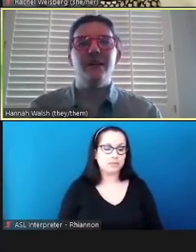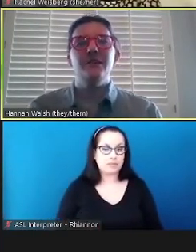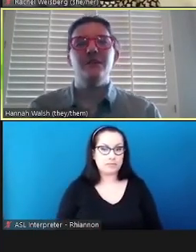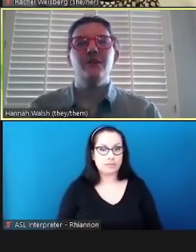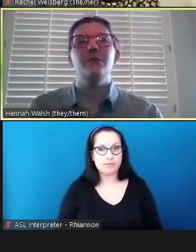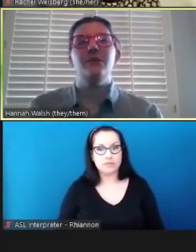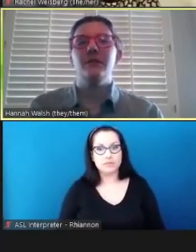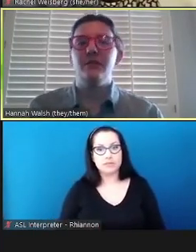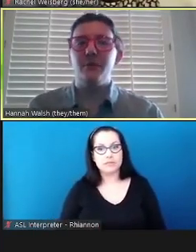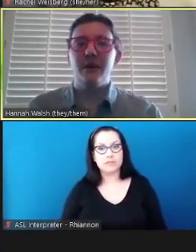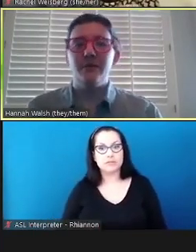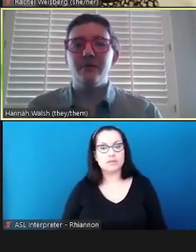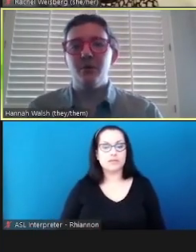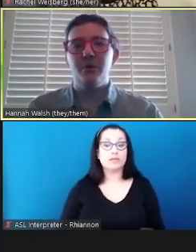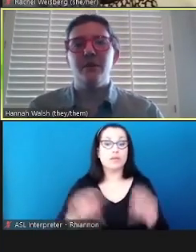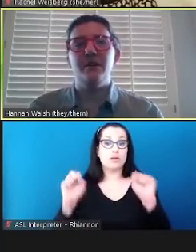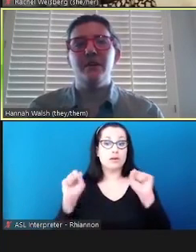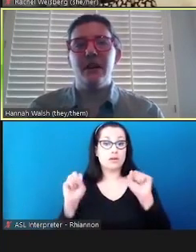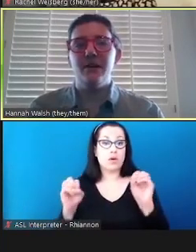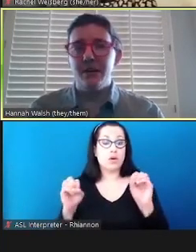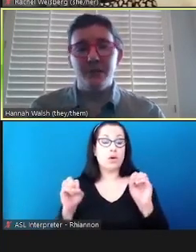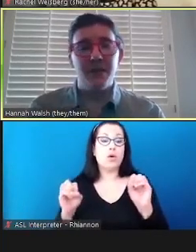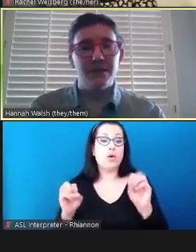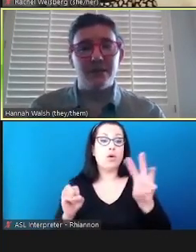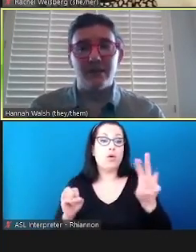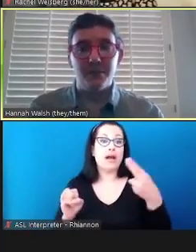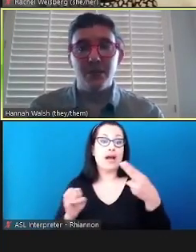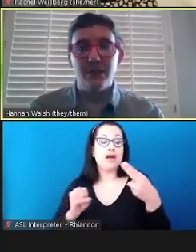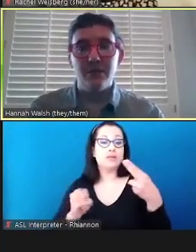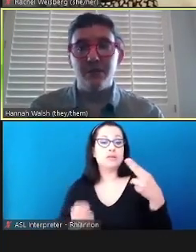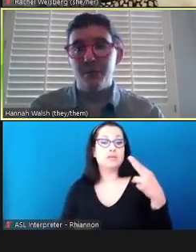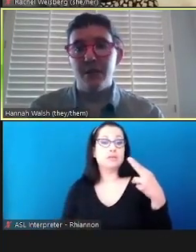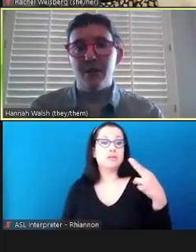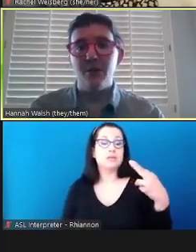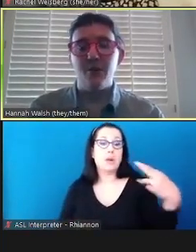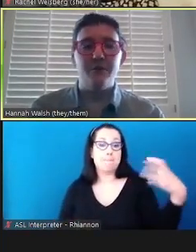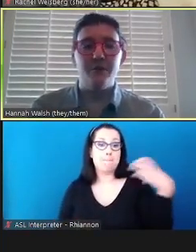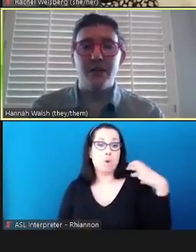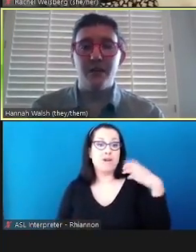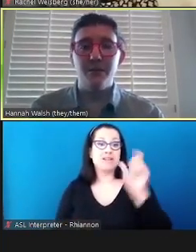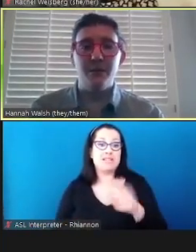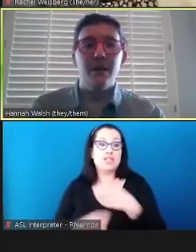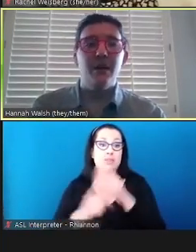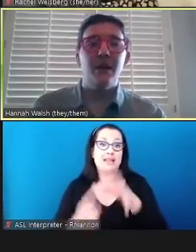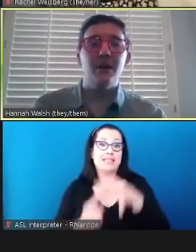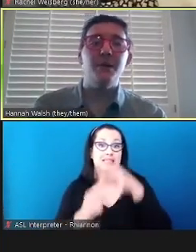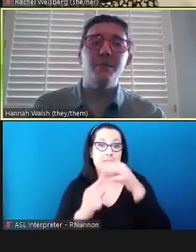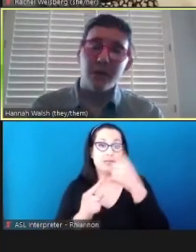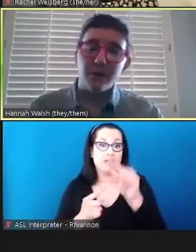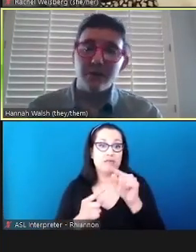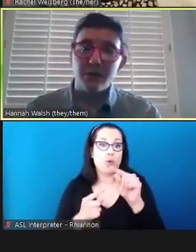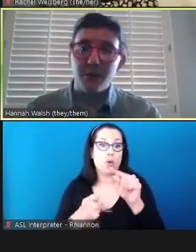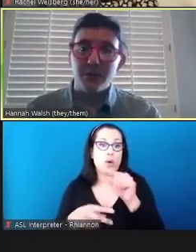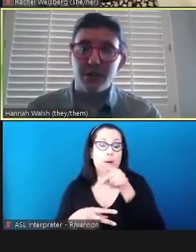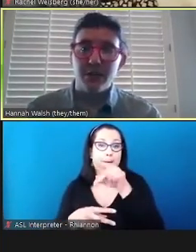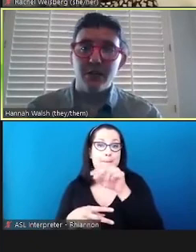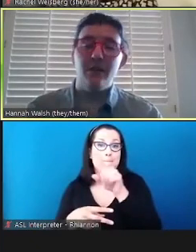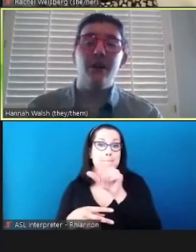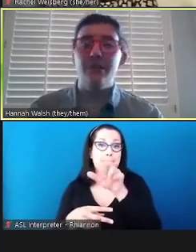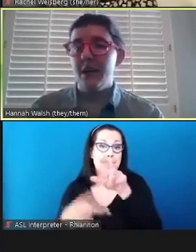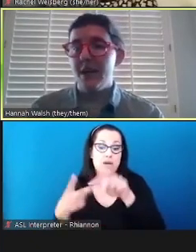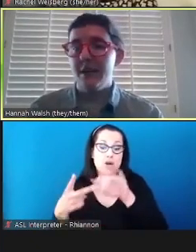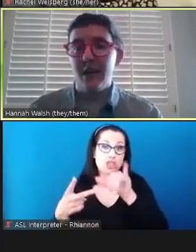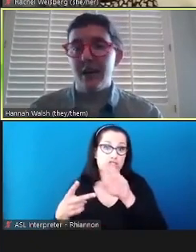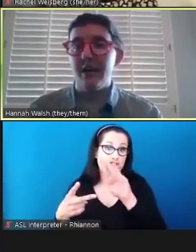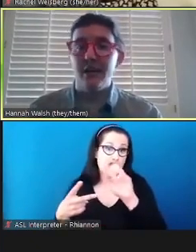Okay, so does the warehouse employer now need to make this exception for Peter or for Jacob? In Peter's situation,